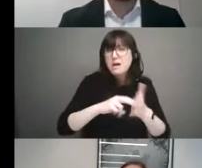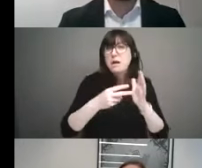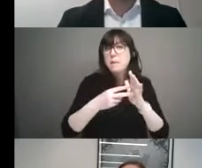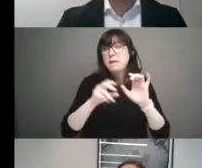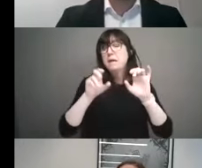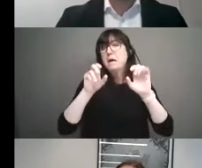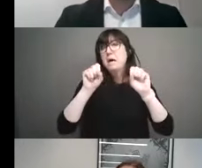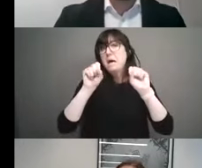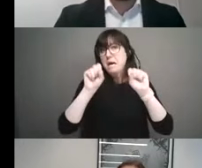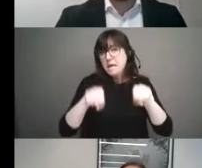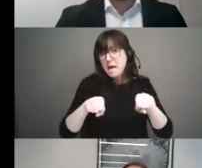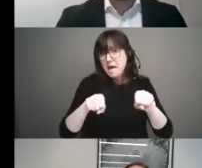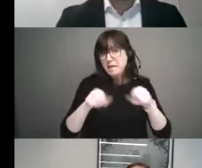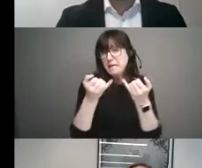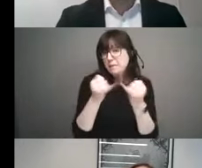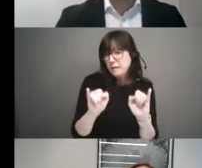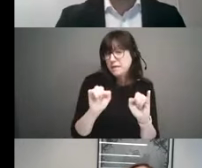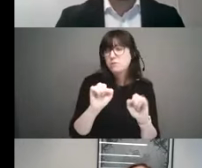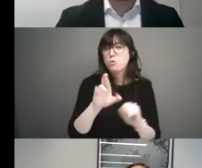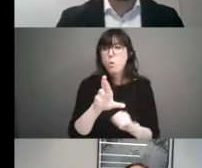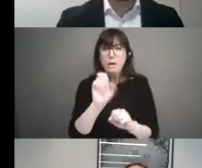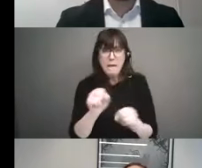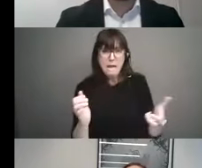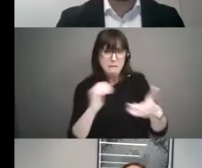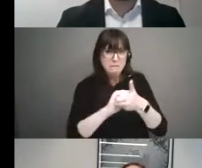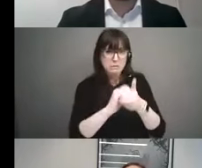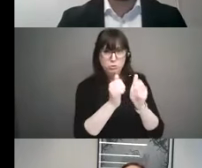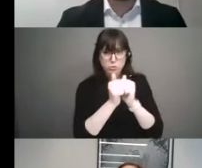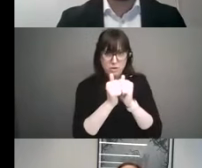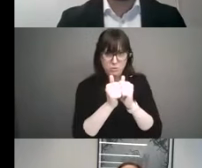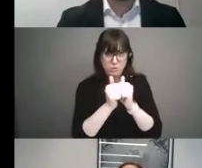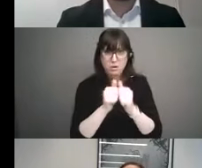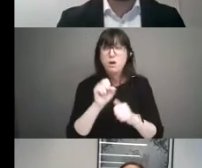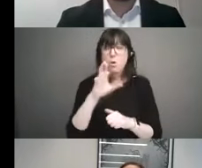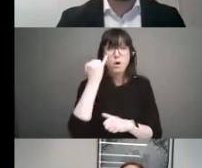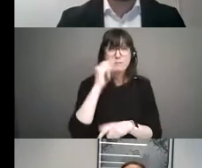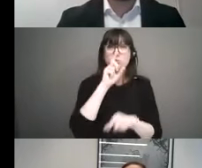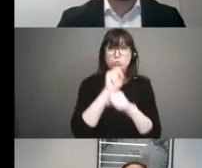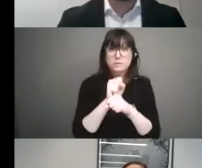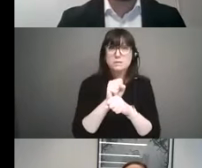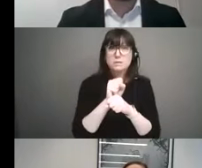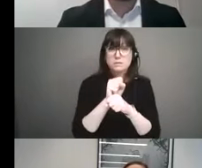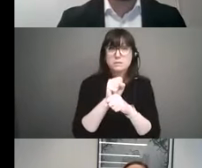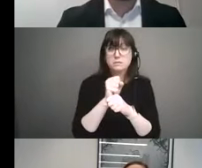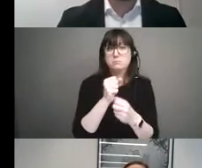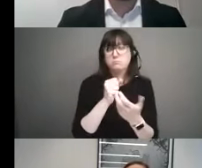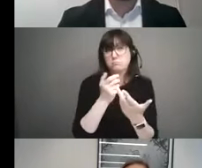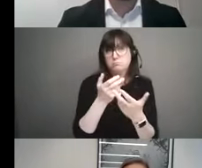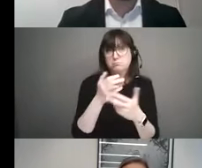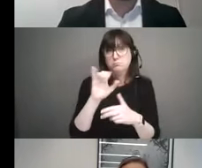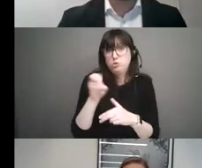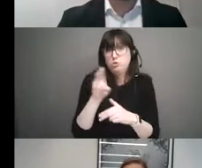could act alone? Or if it's truly joint and let's say it's three people, is there a